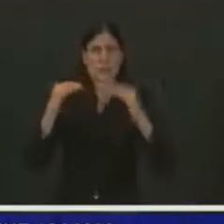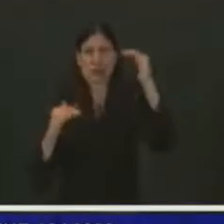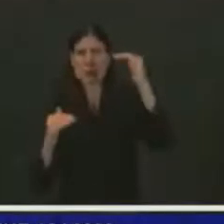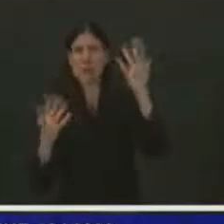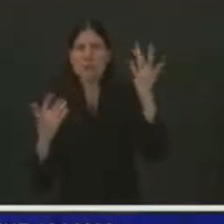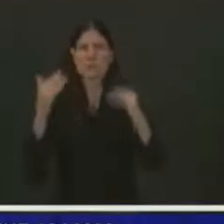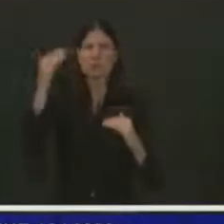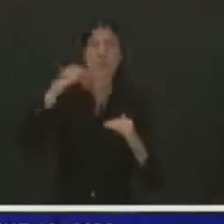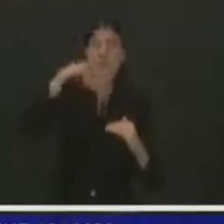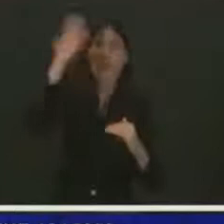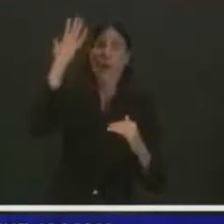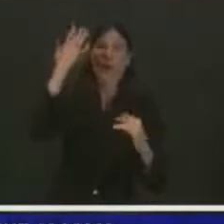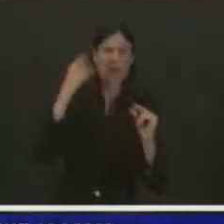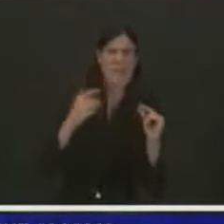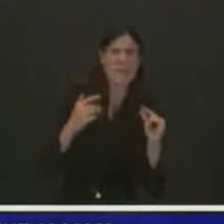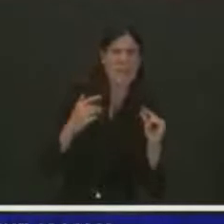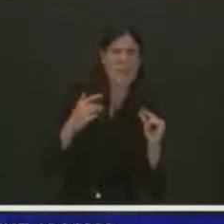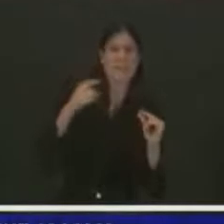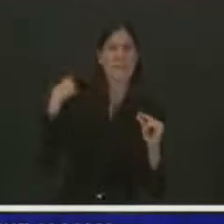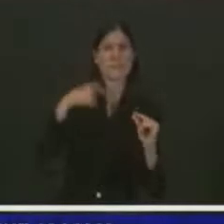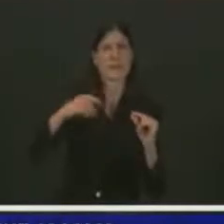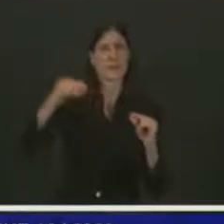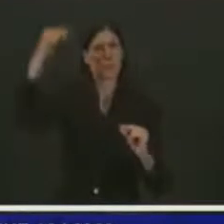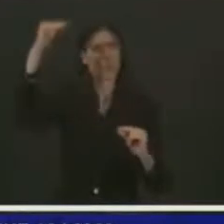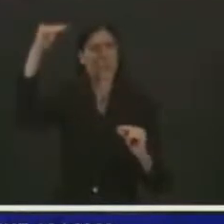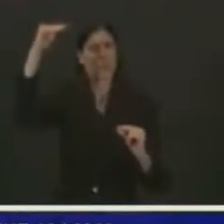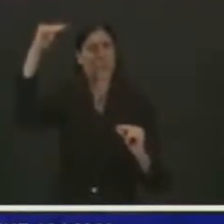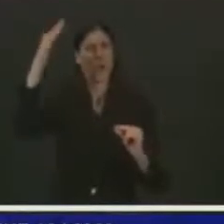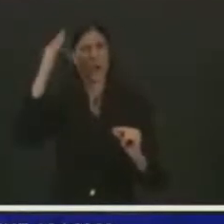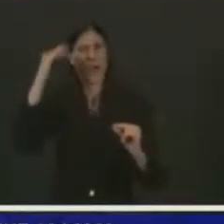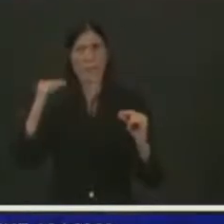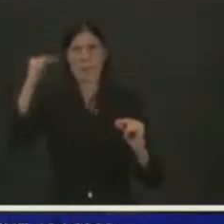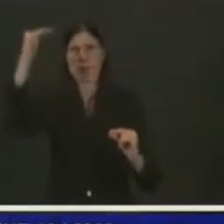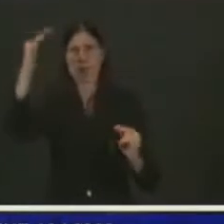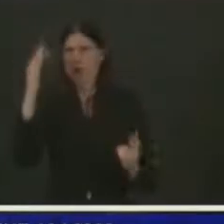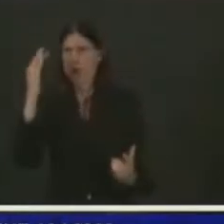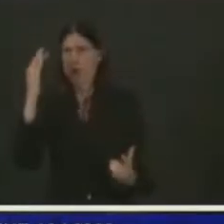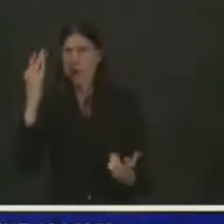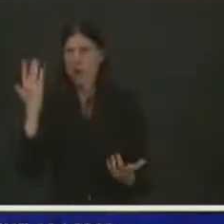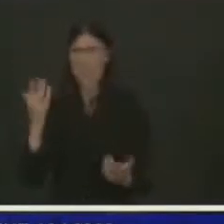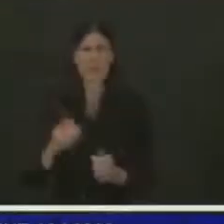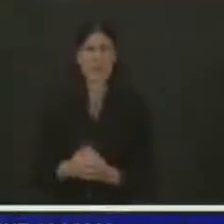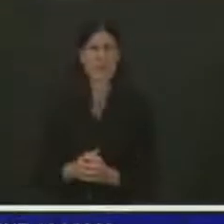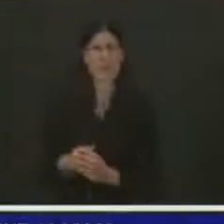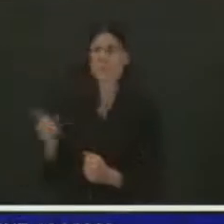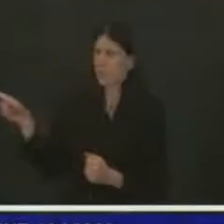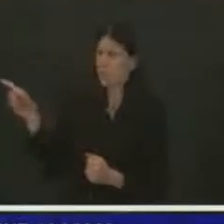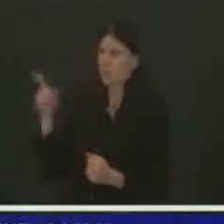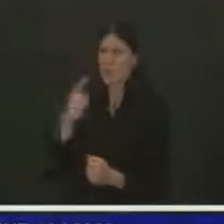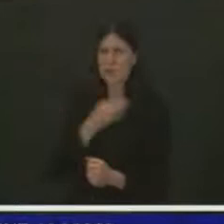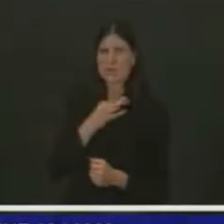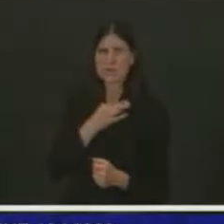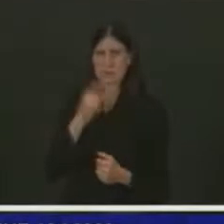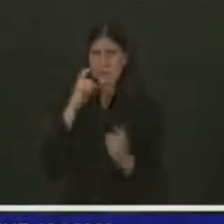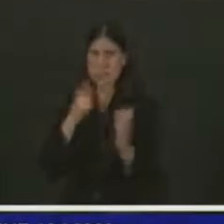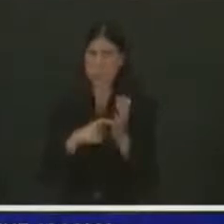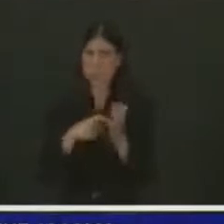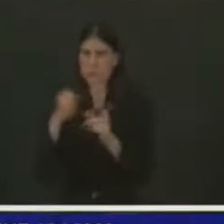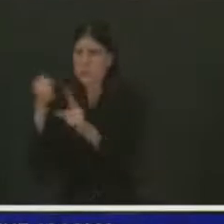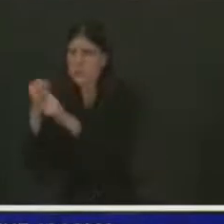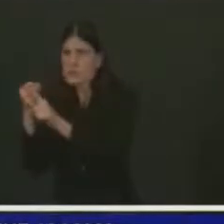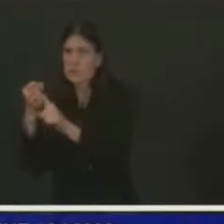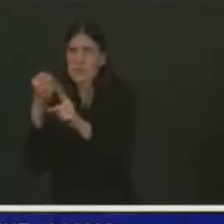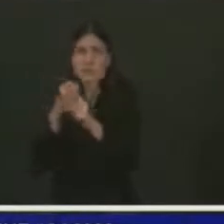races and ethnic backgrounds? In other words, my rough calculation is that Latinx people are